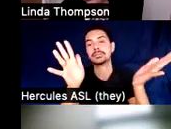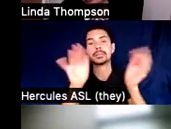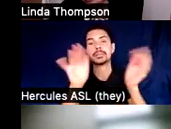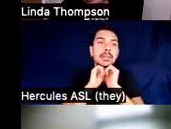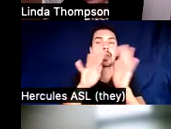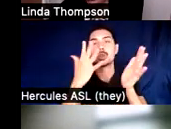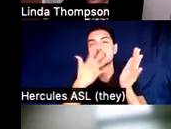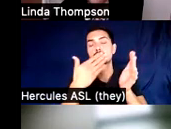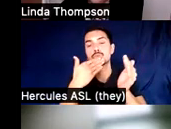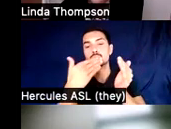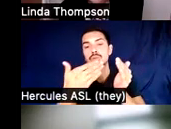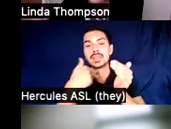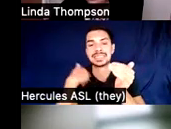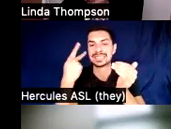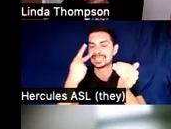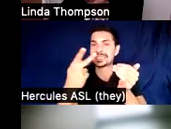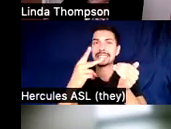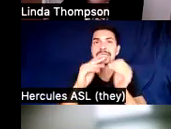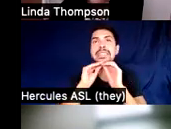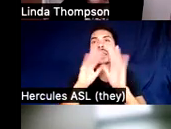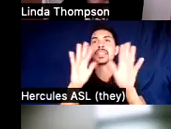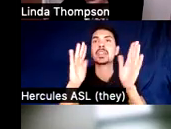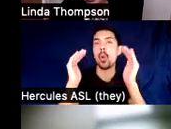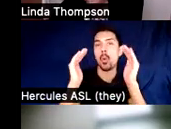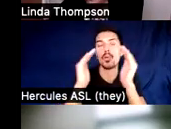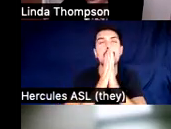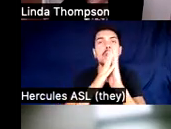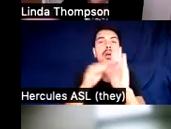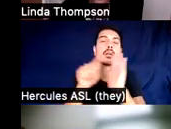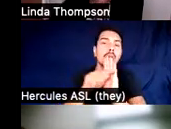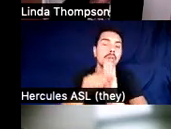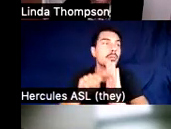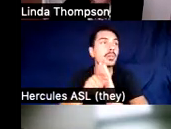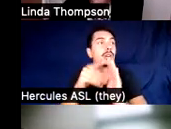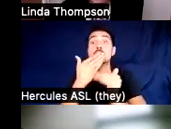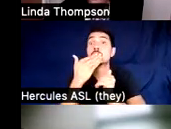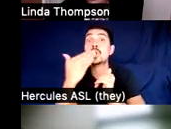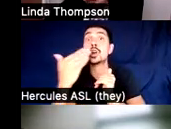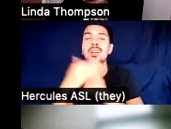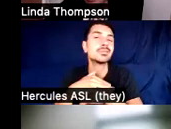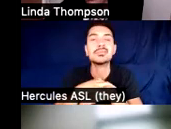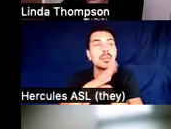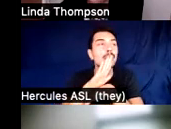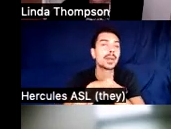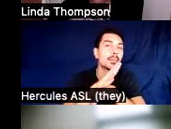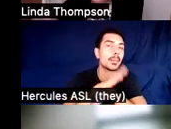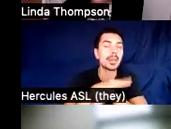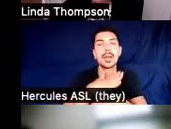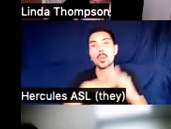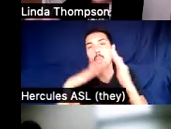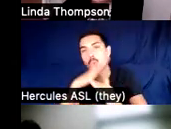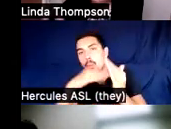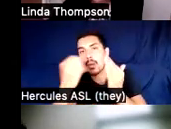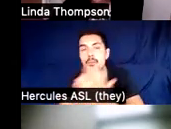see nothing hopeful. I see nothing good happening. I worry about everything.